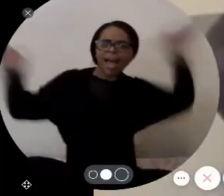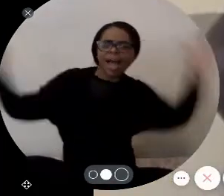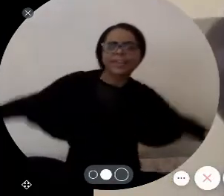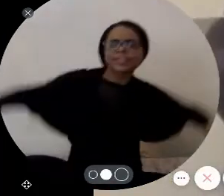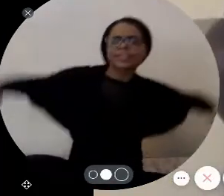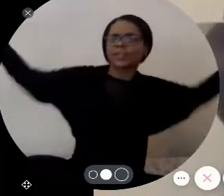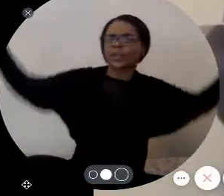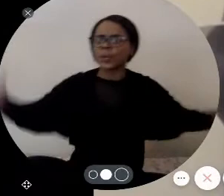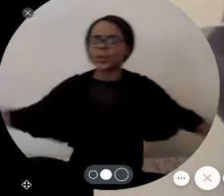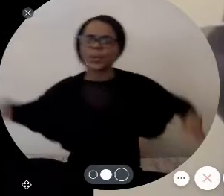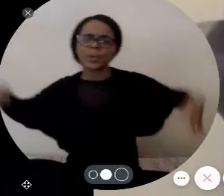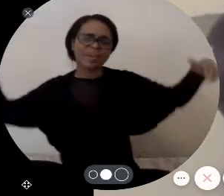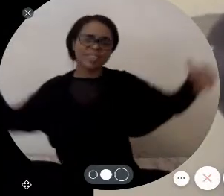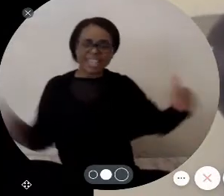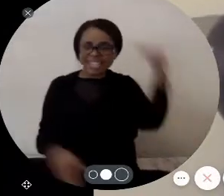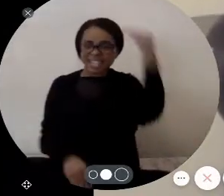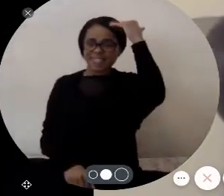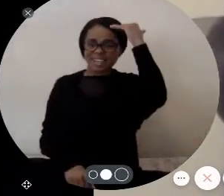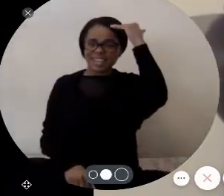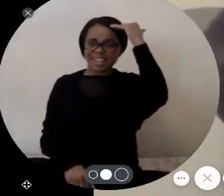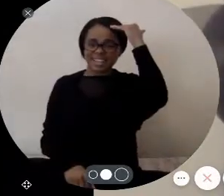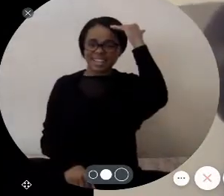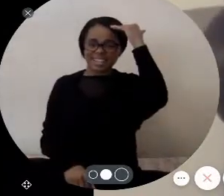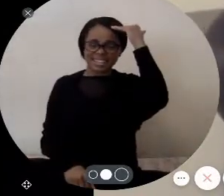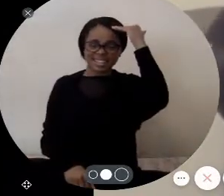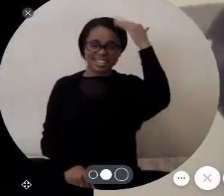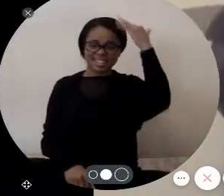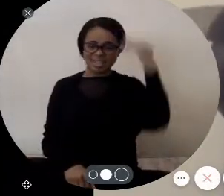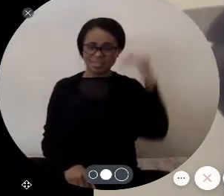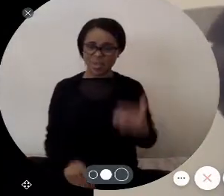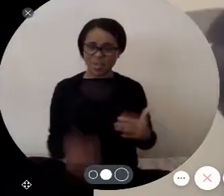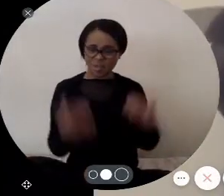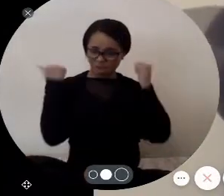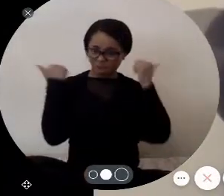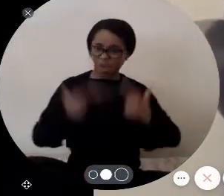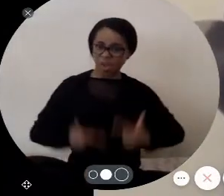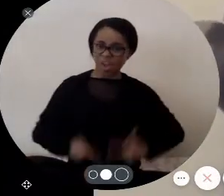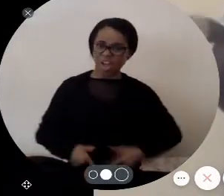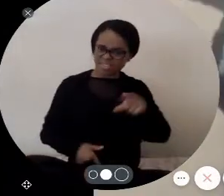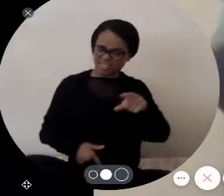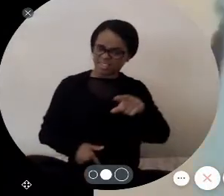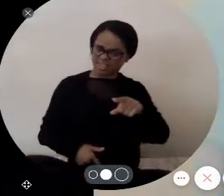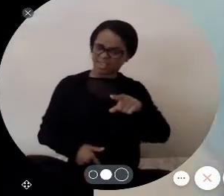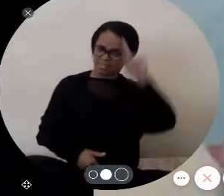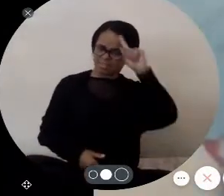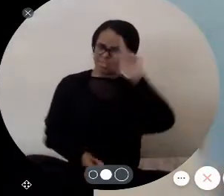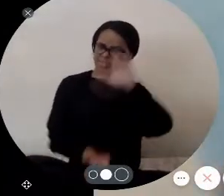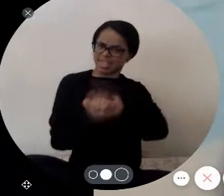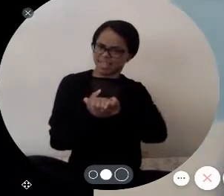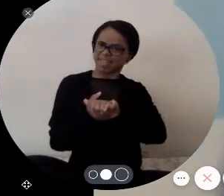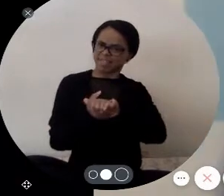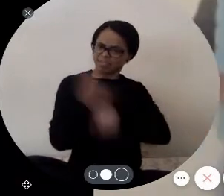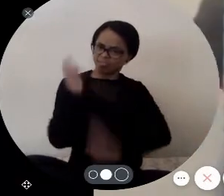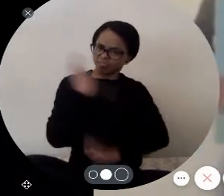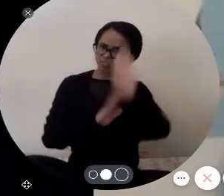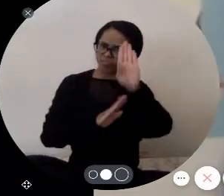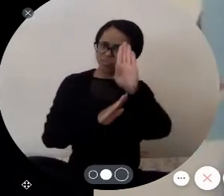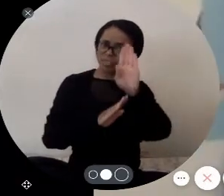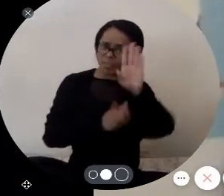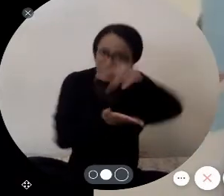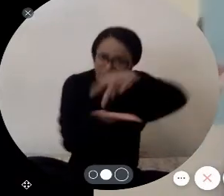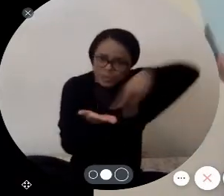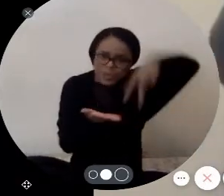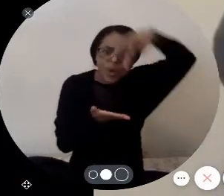top of her head to the tip of her toes, the more she believed, the more that she rose.